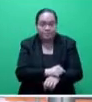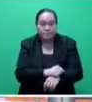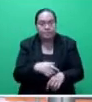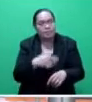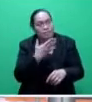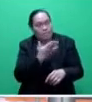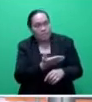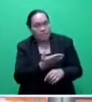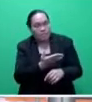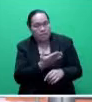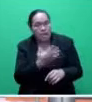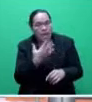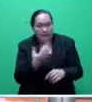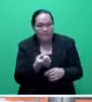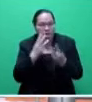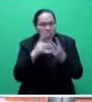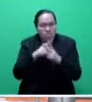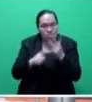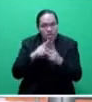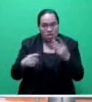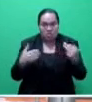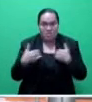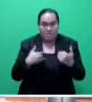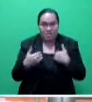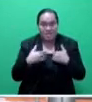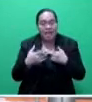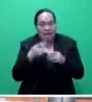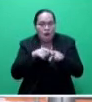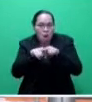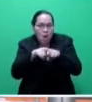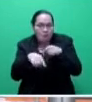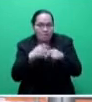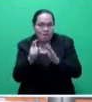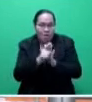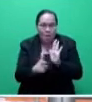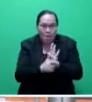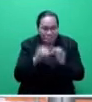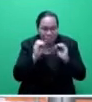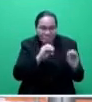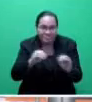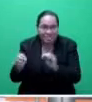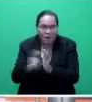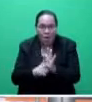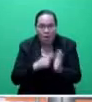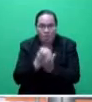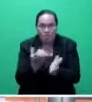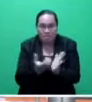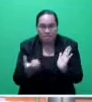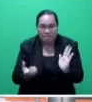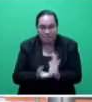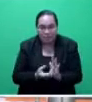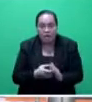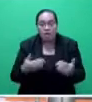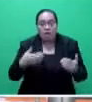have the 3 universities that actually carry out the law services or provide law courses. You have the National